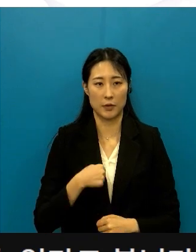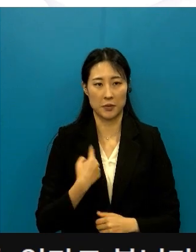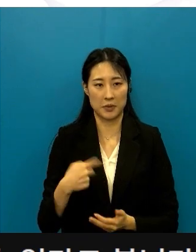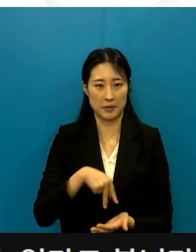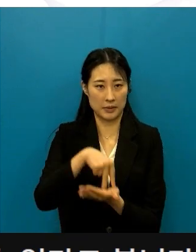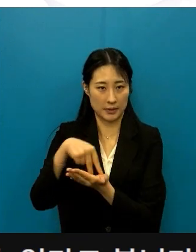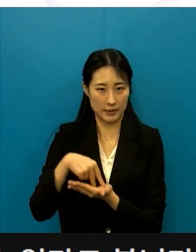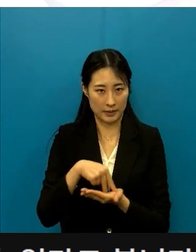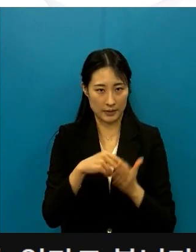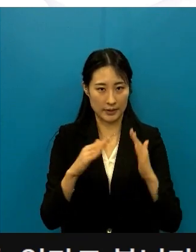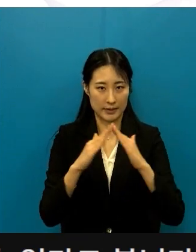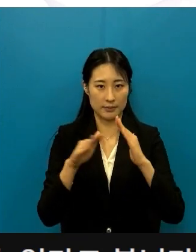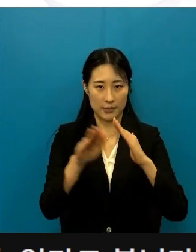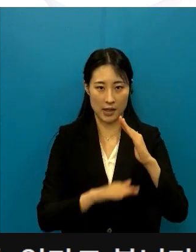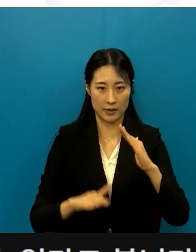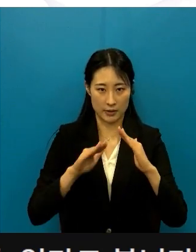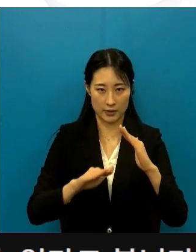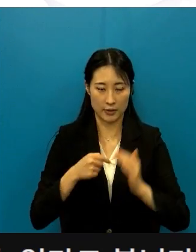poor. But this